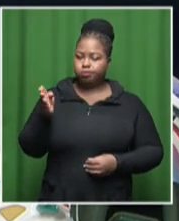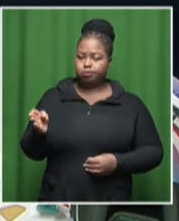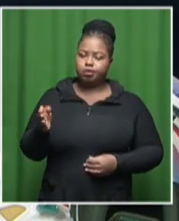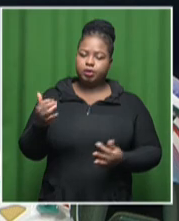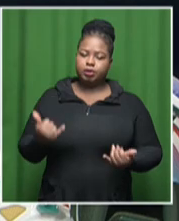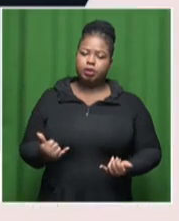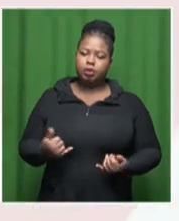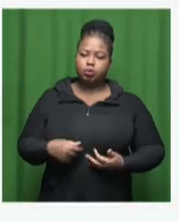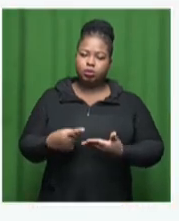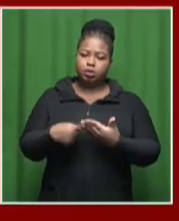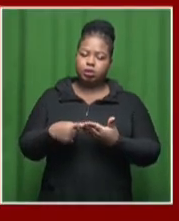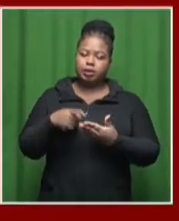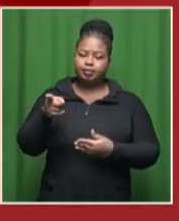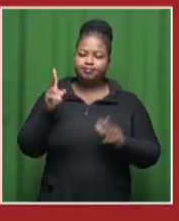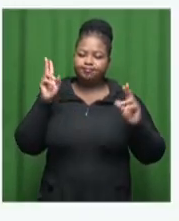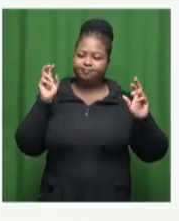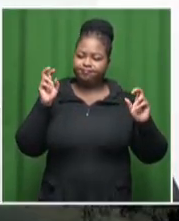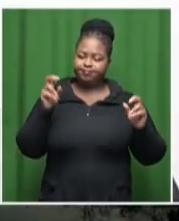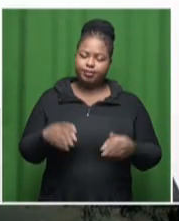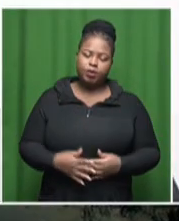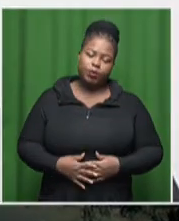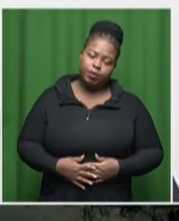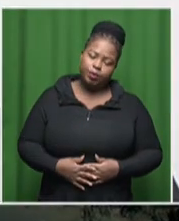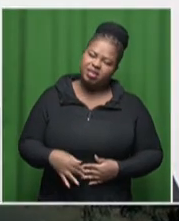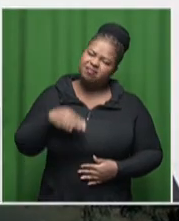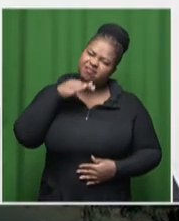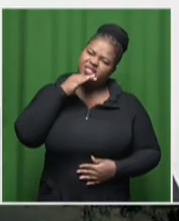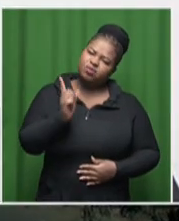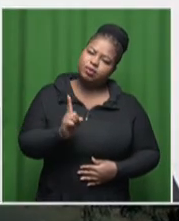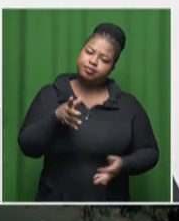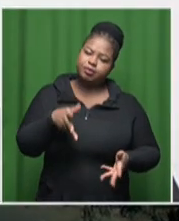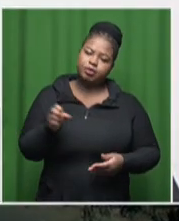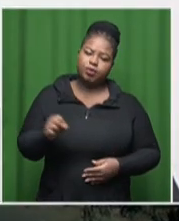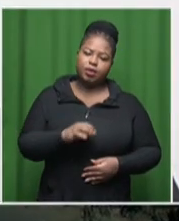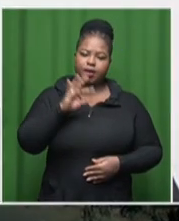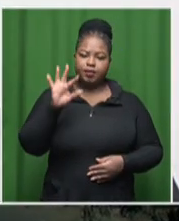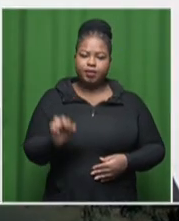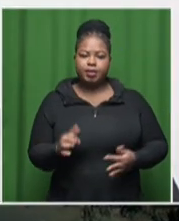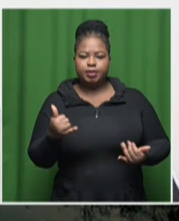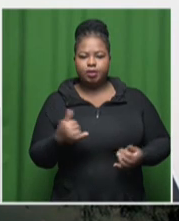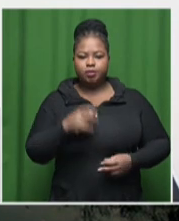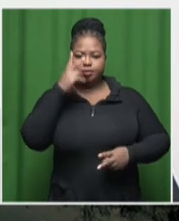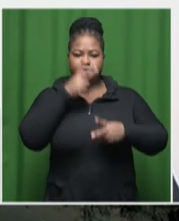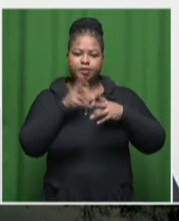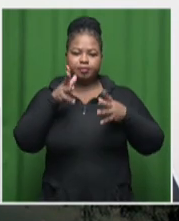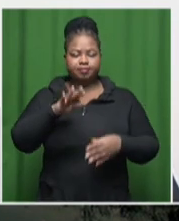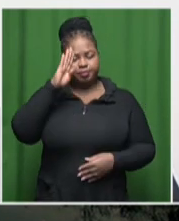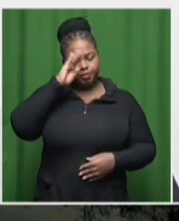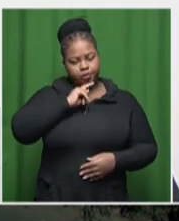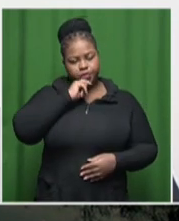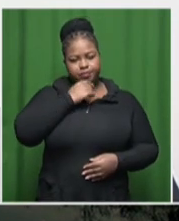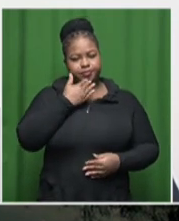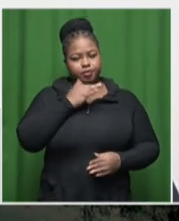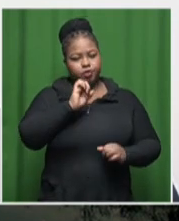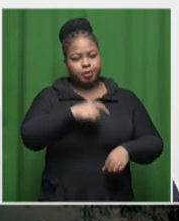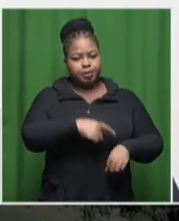to discuss this matter and what it actually means for South Africa. Prof, good morning. Thanks so much for your